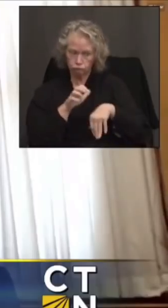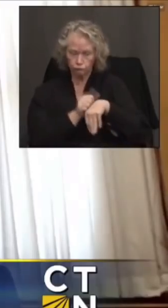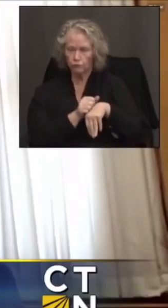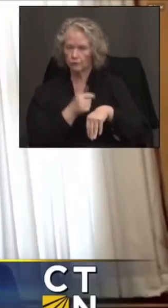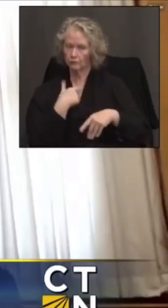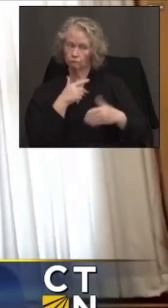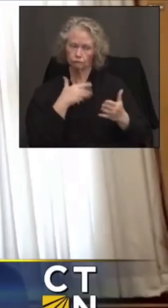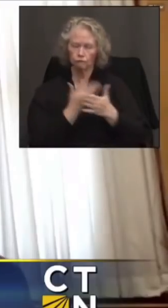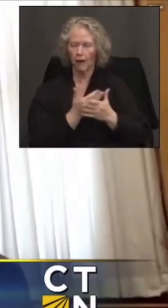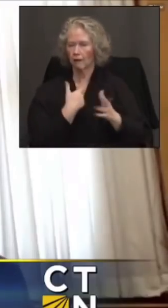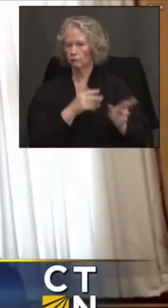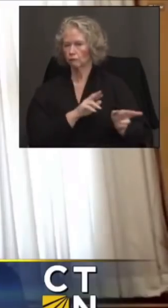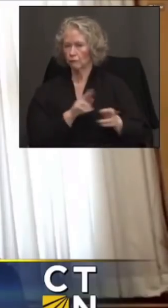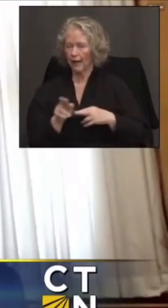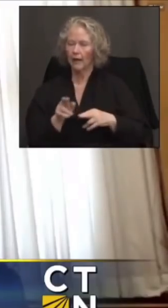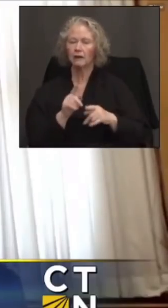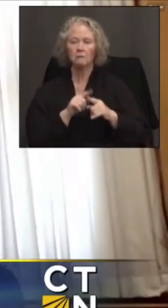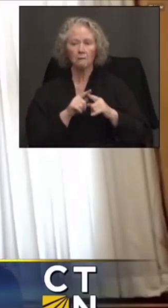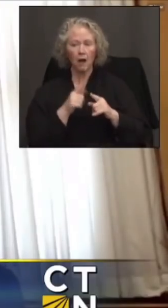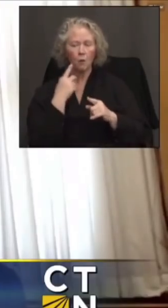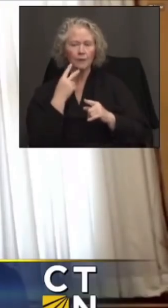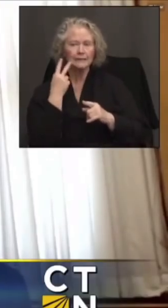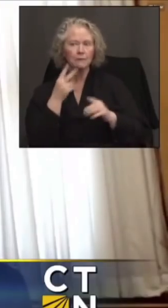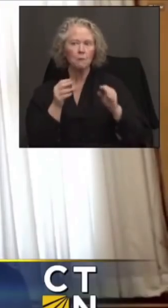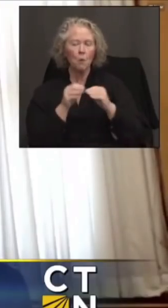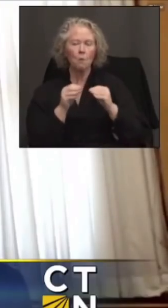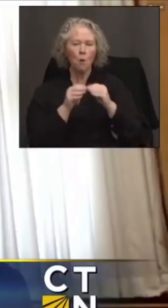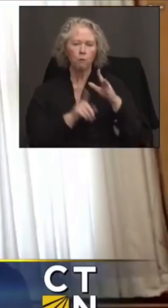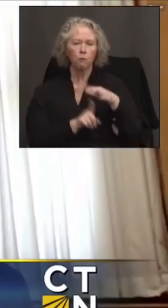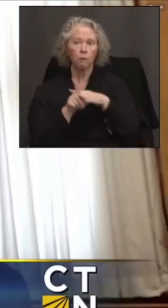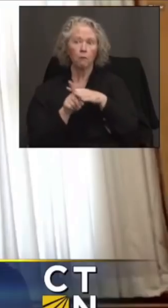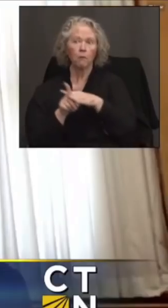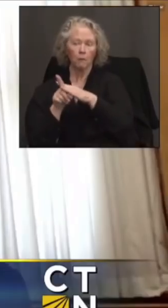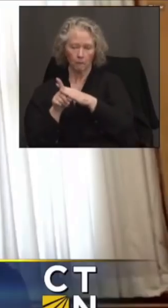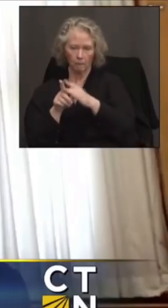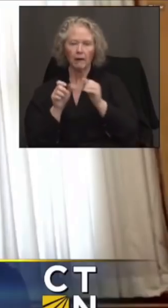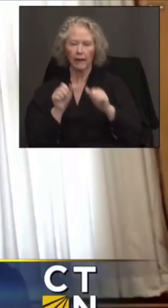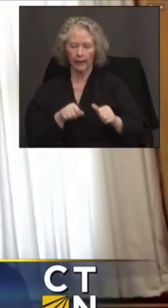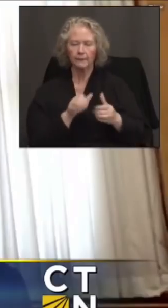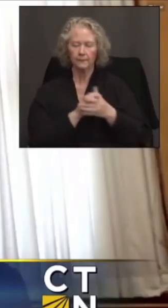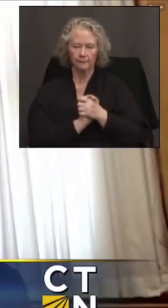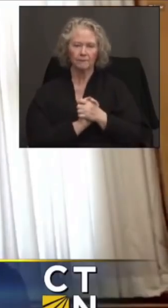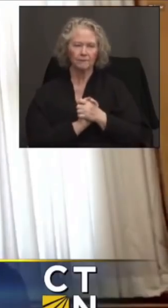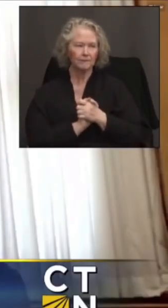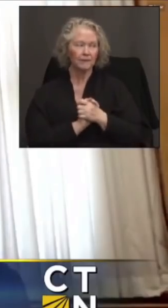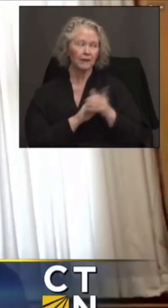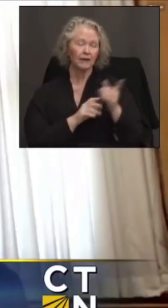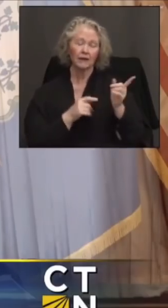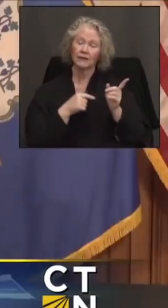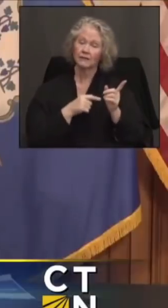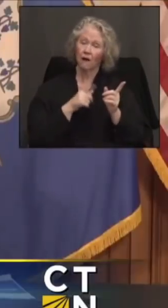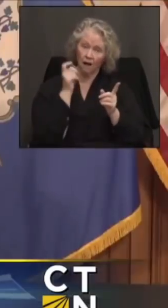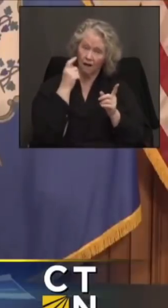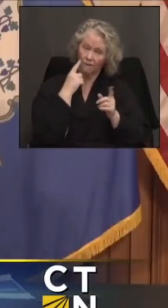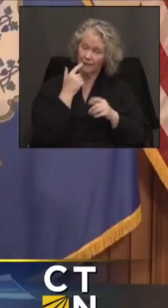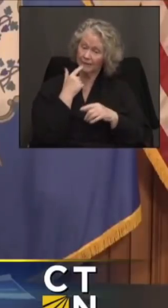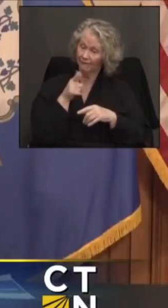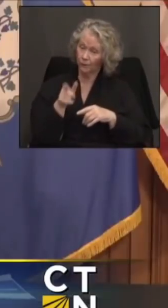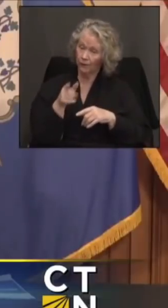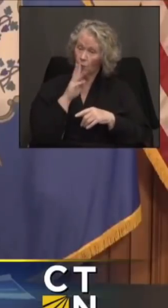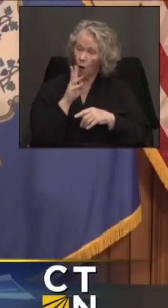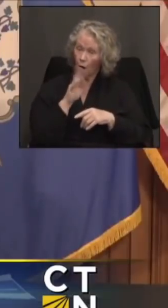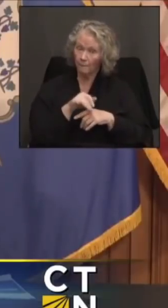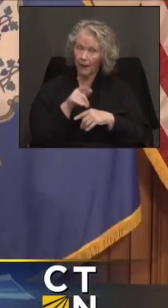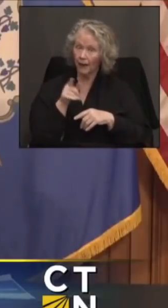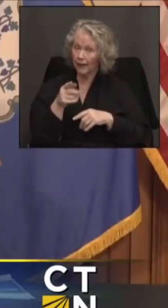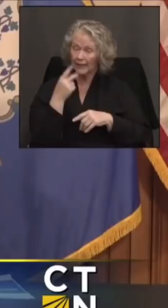them when they get there. But we will see a lot more walk-up opportunities in the coming weeks. So if you're in Waterbury and you see one of those vans and you